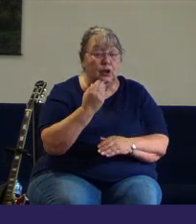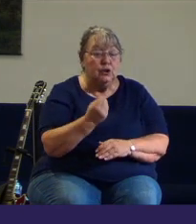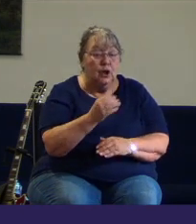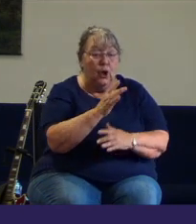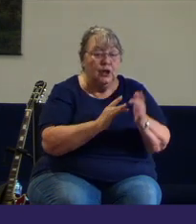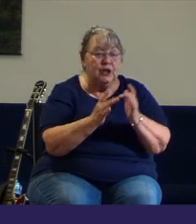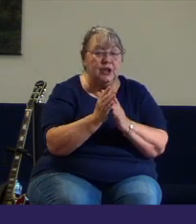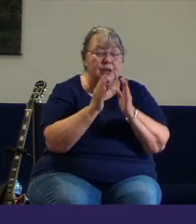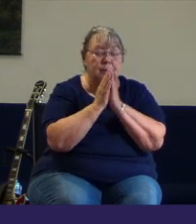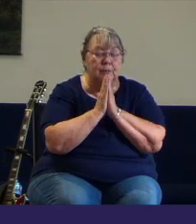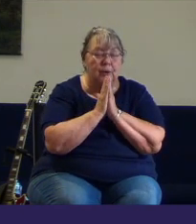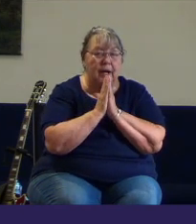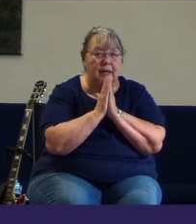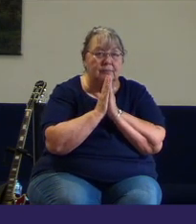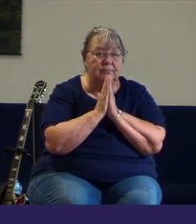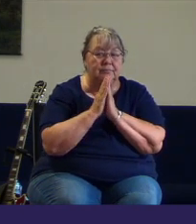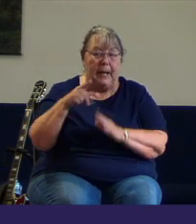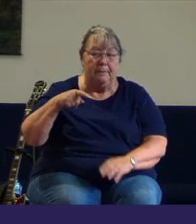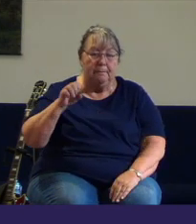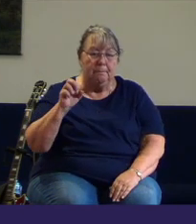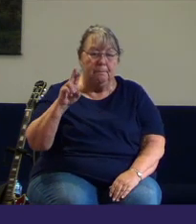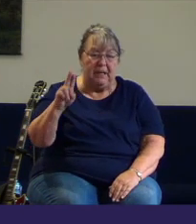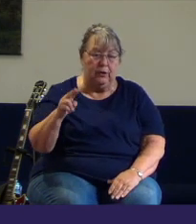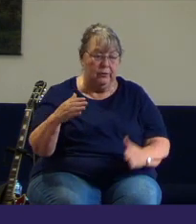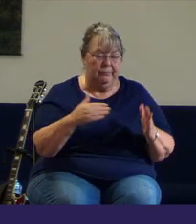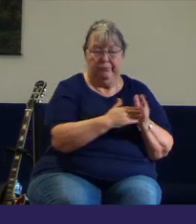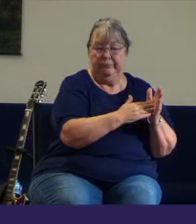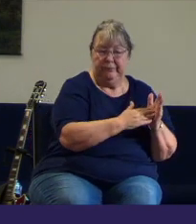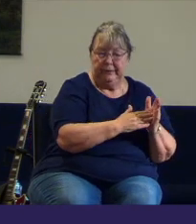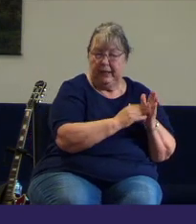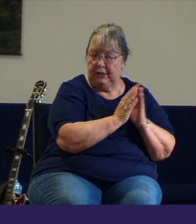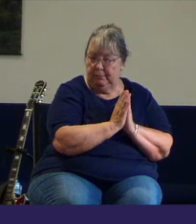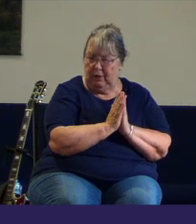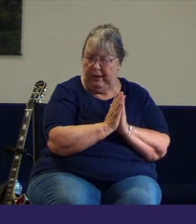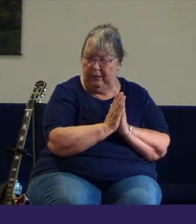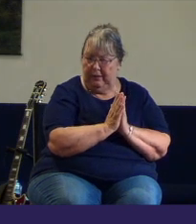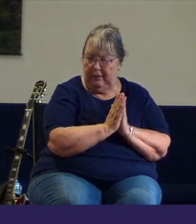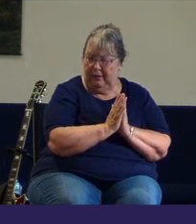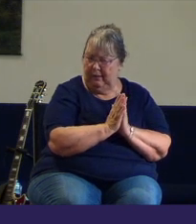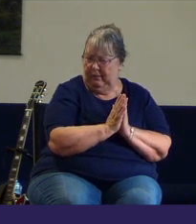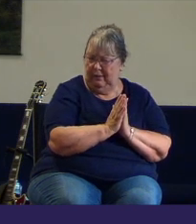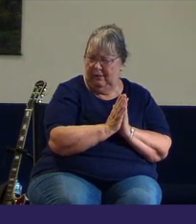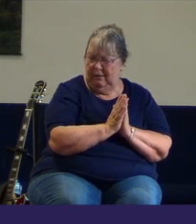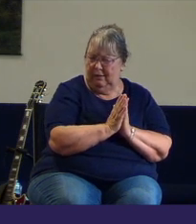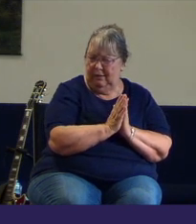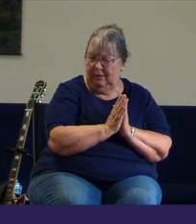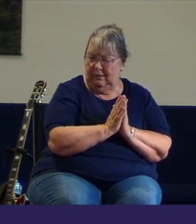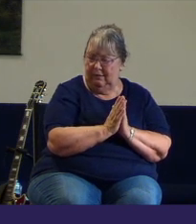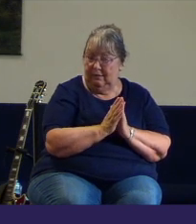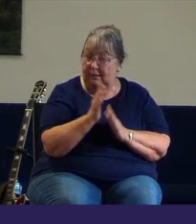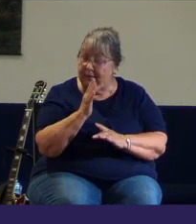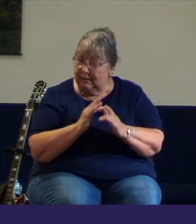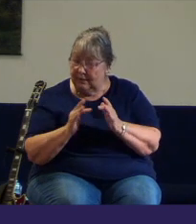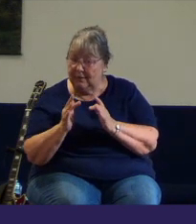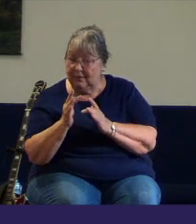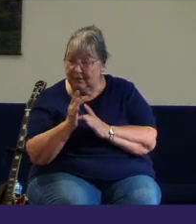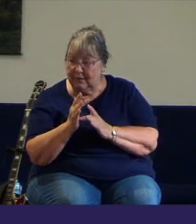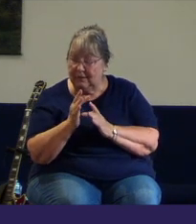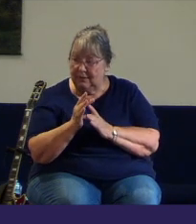Peter comes against it. Jesus begins to show why he needs to pray, and we'll see that as we go on. And so Jesus